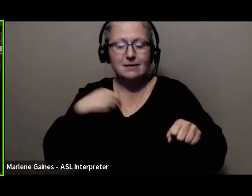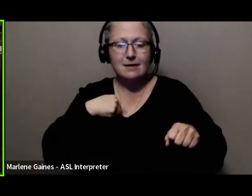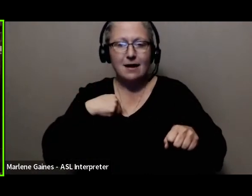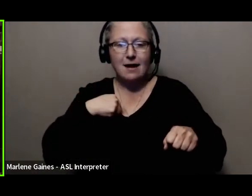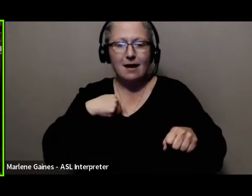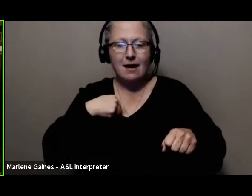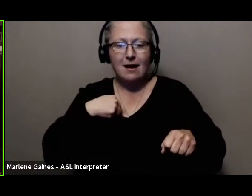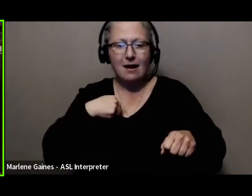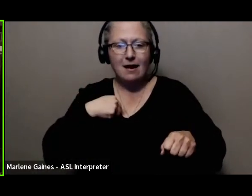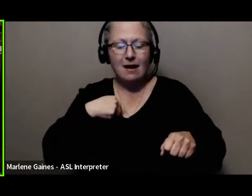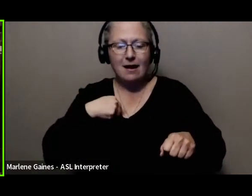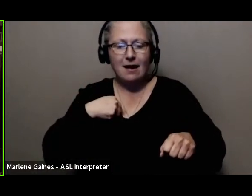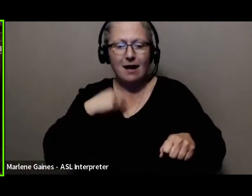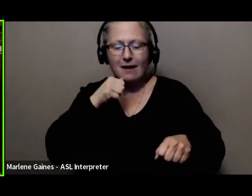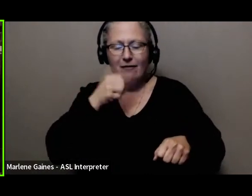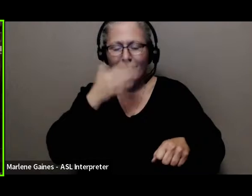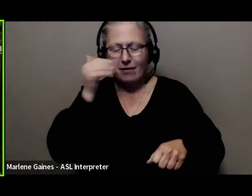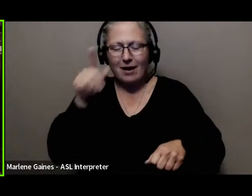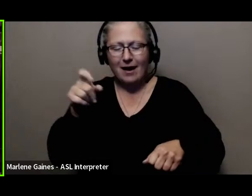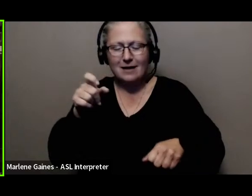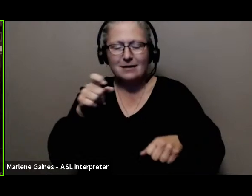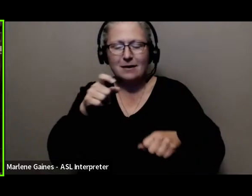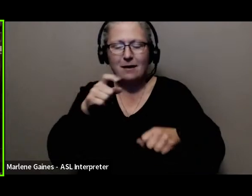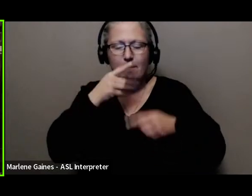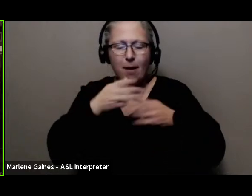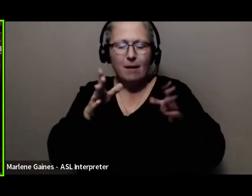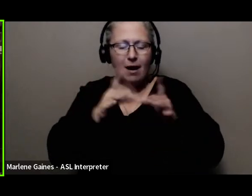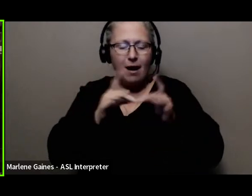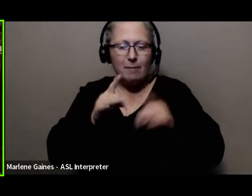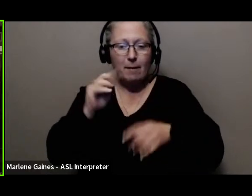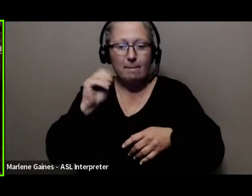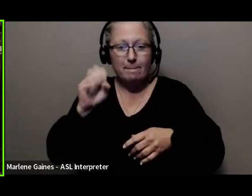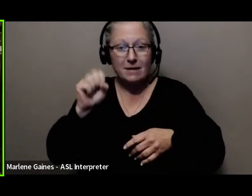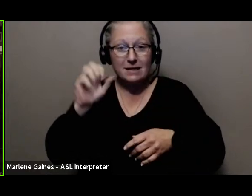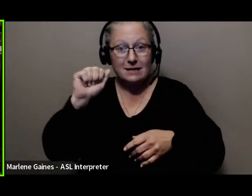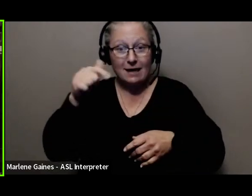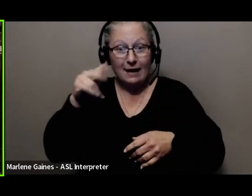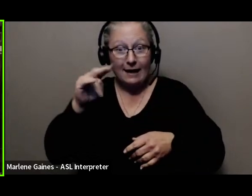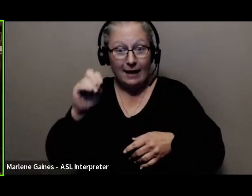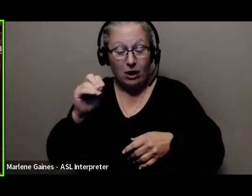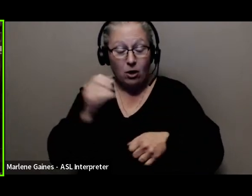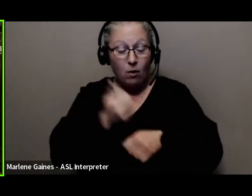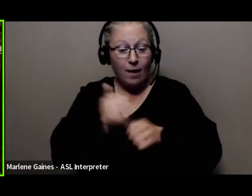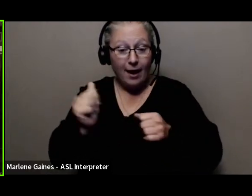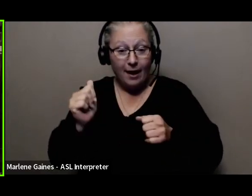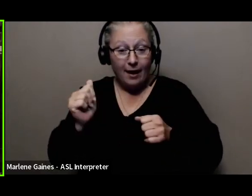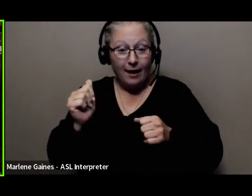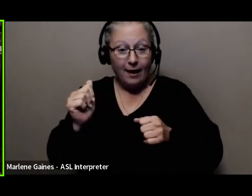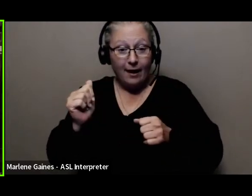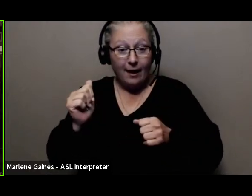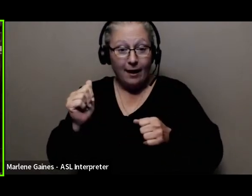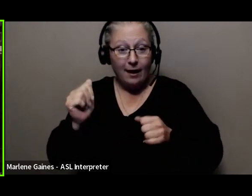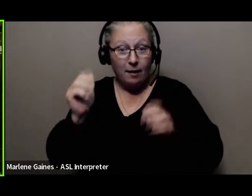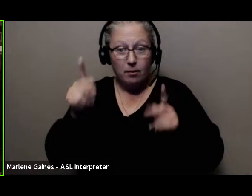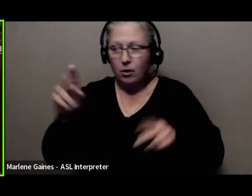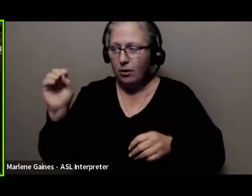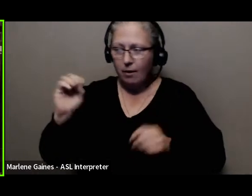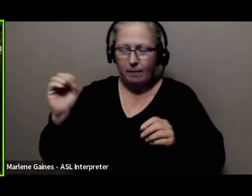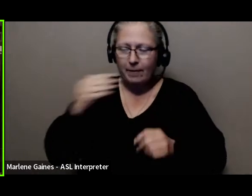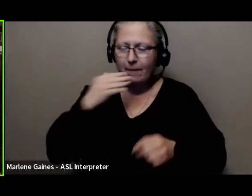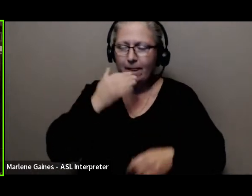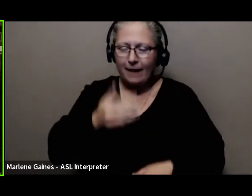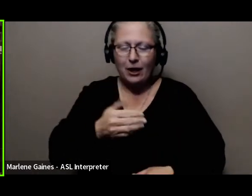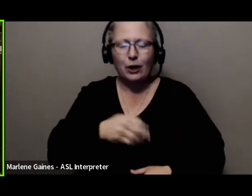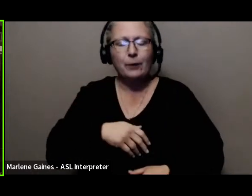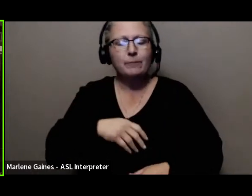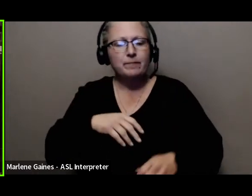not ask for public comment. Ms. Aquino, are there any, There are none. thank you.